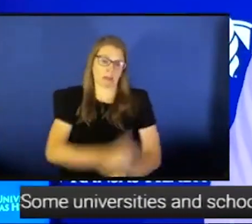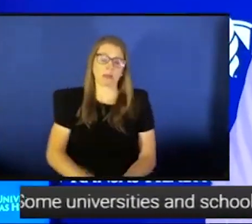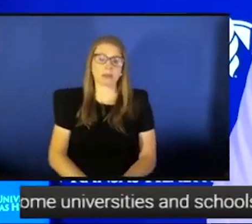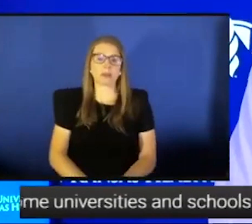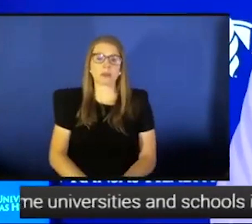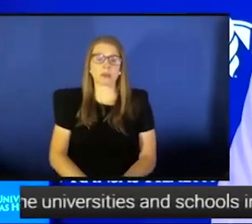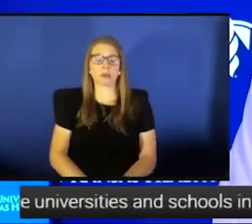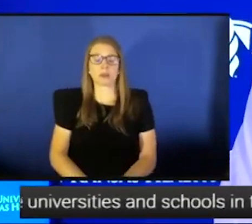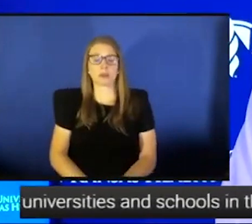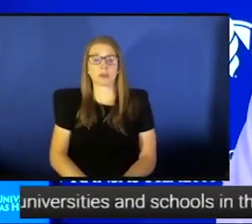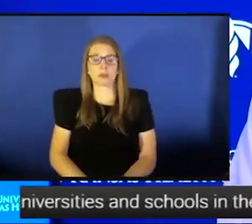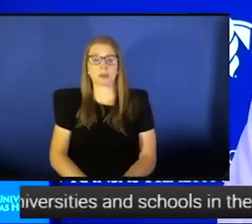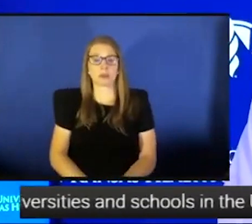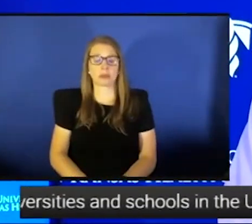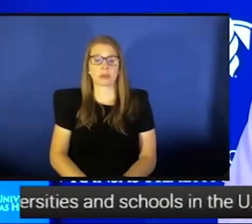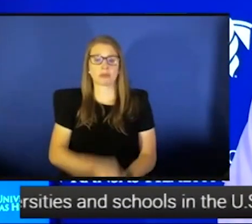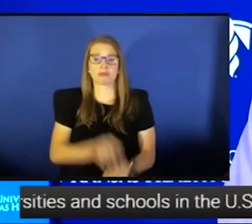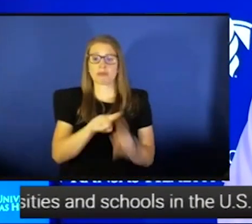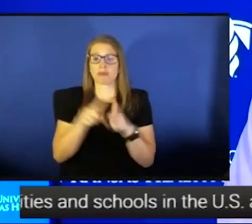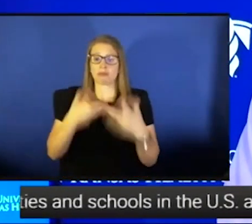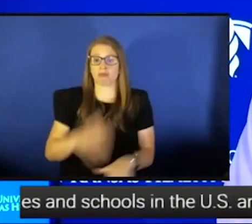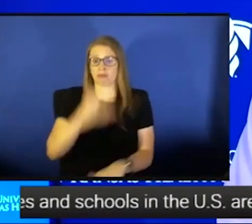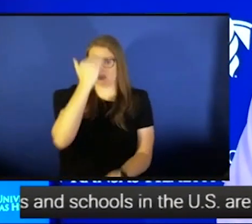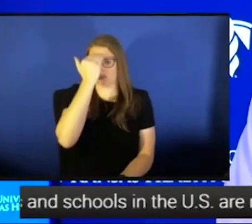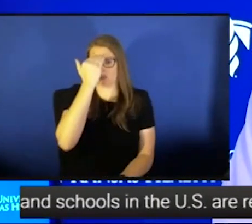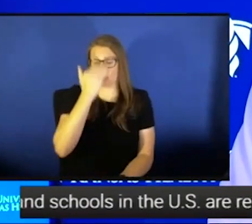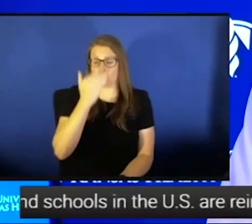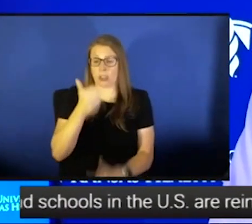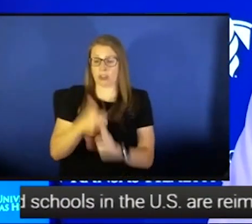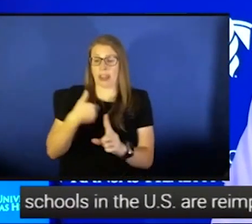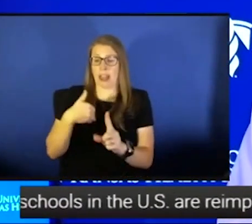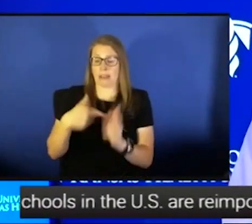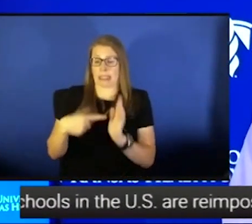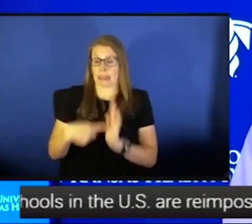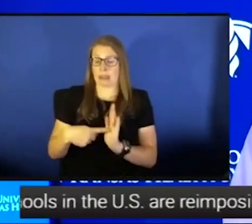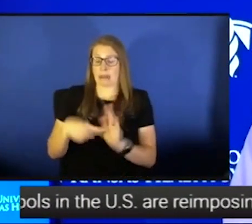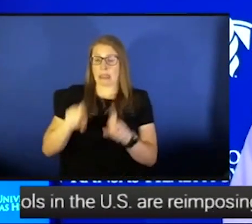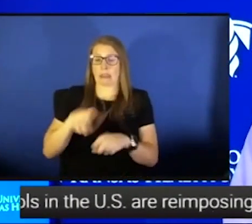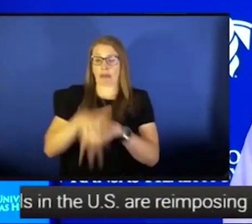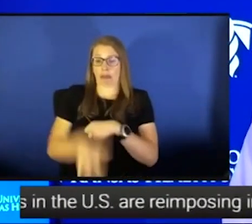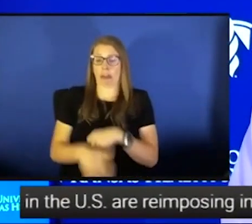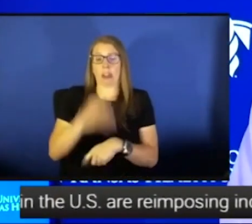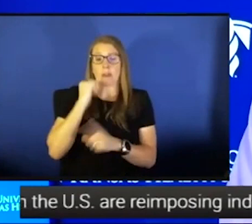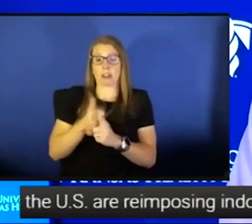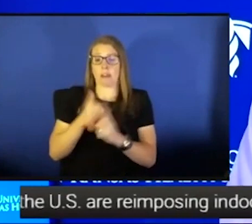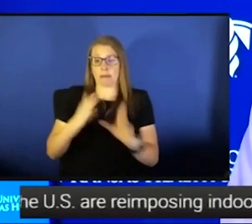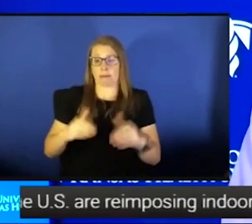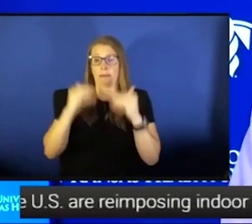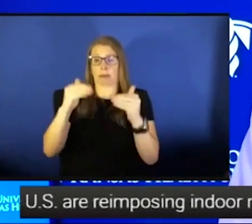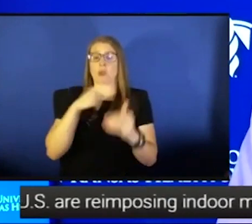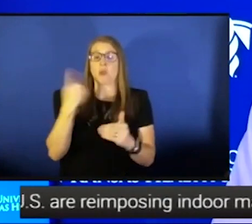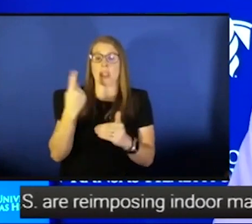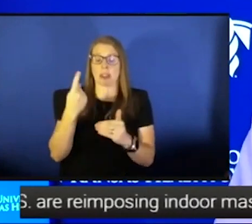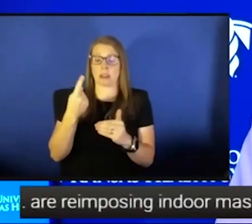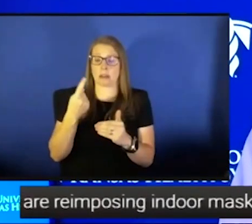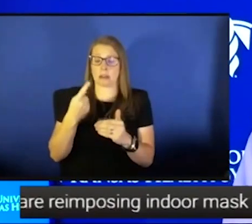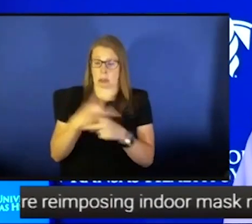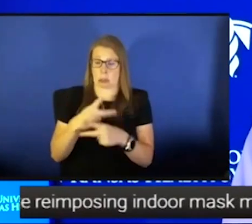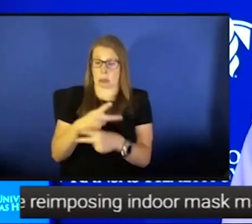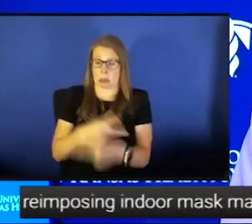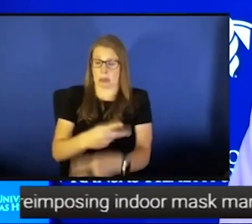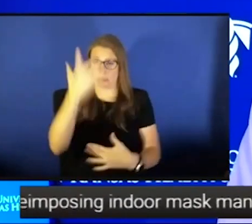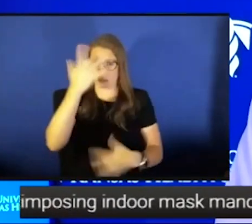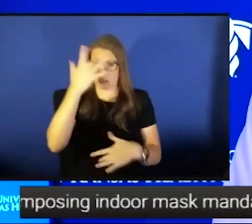we also know that if you have symptoms, test early. If you're at higher risk of progression to severe disease, then we have